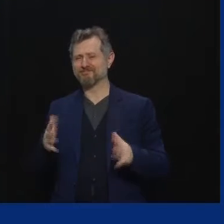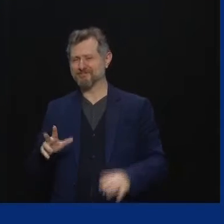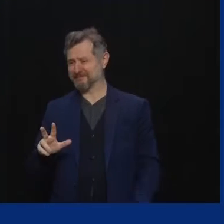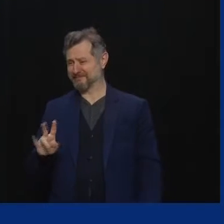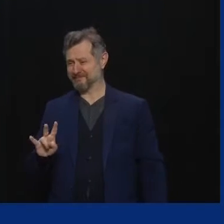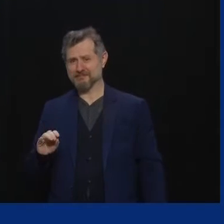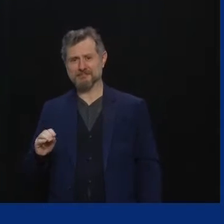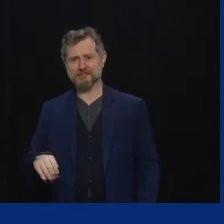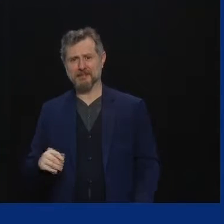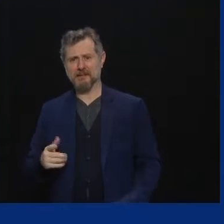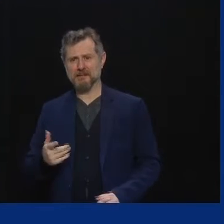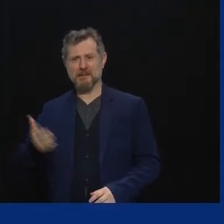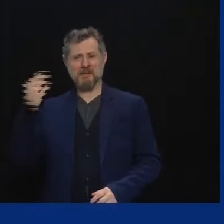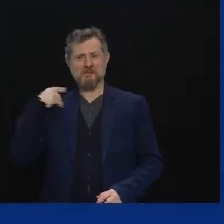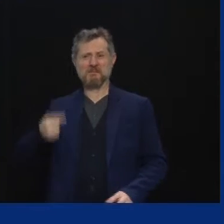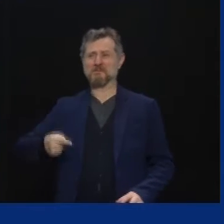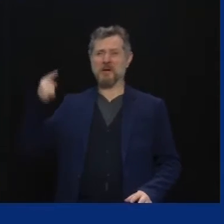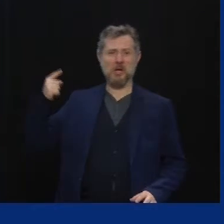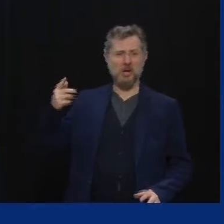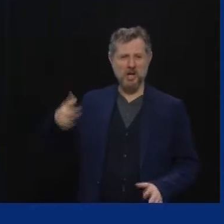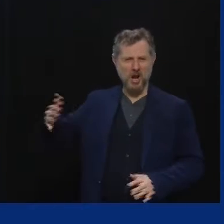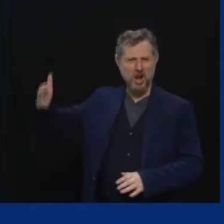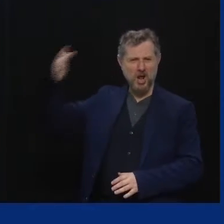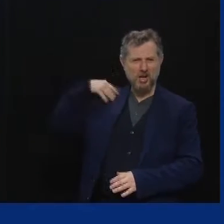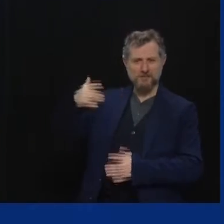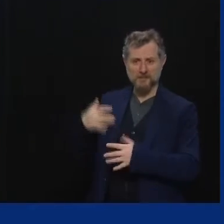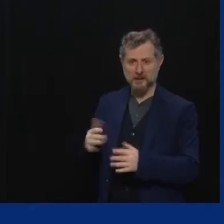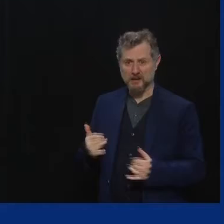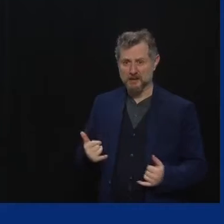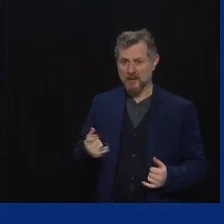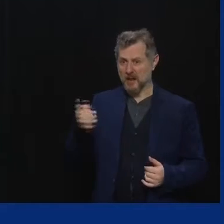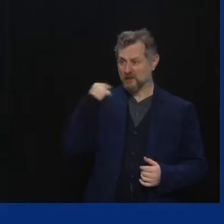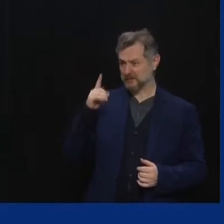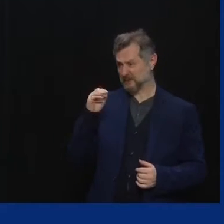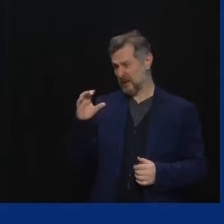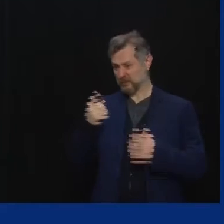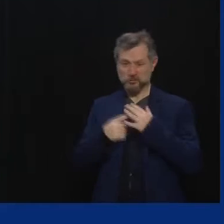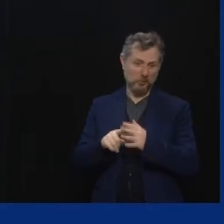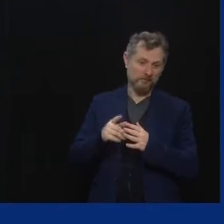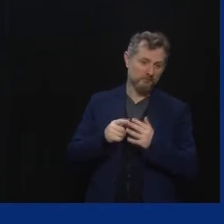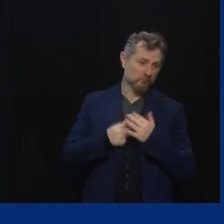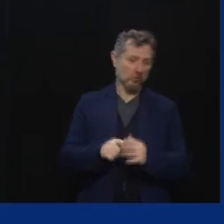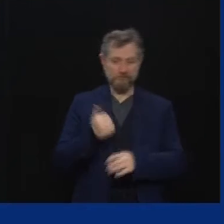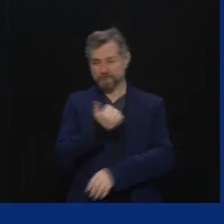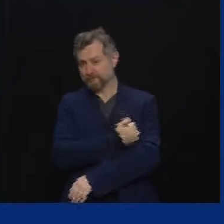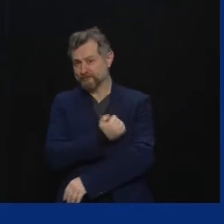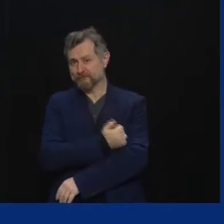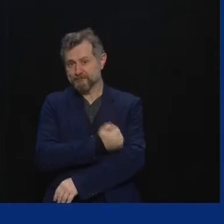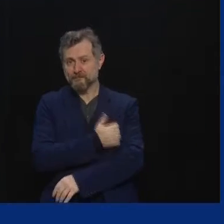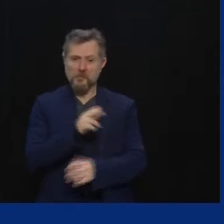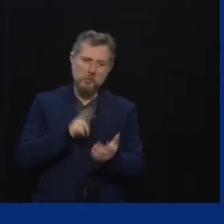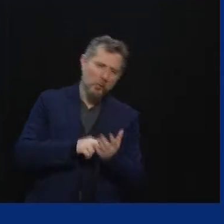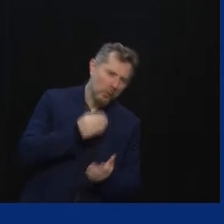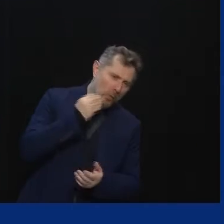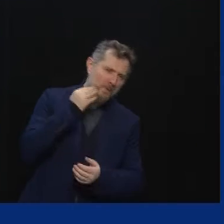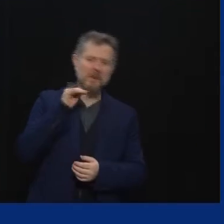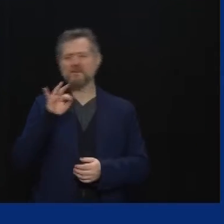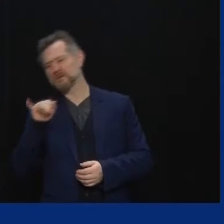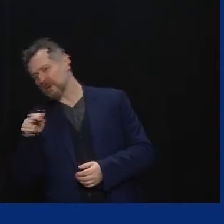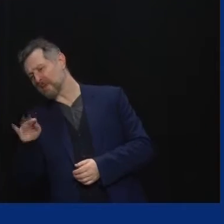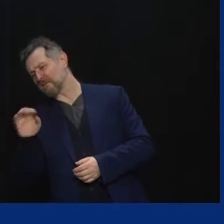earliest. They got their vaccines, many of them last December if they're in a nursing home, or January, February. They were the